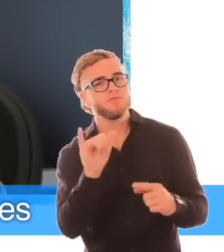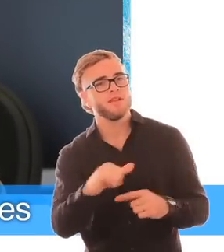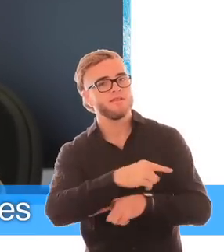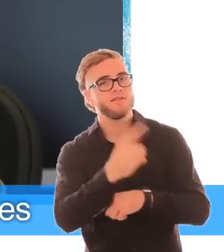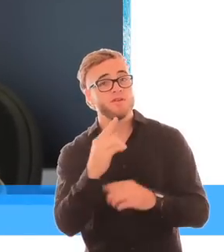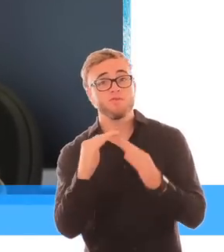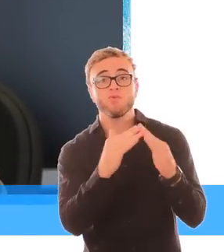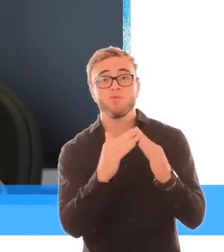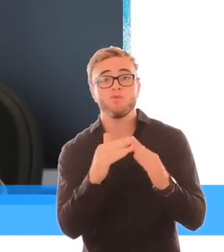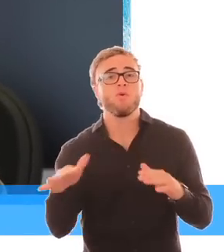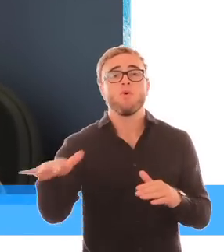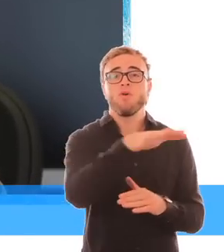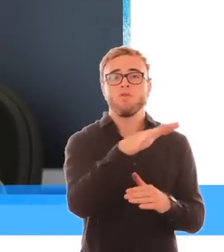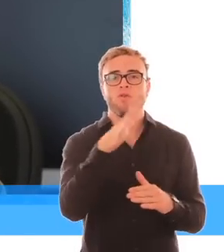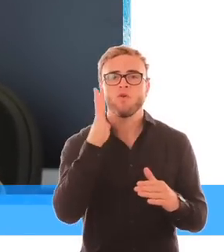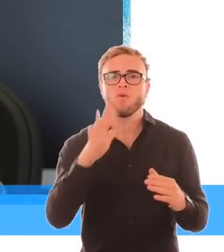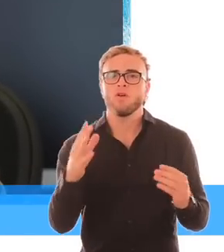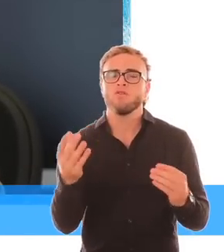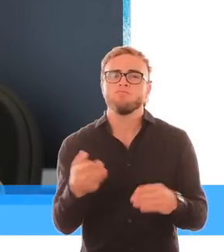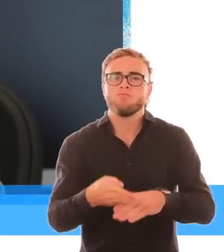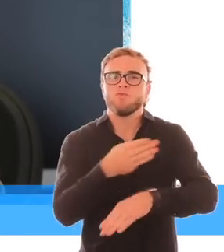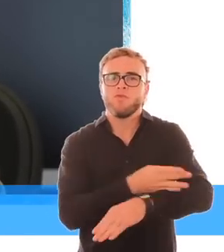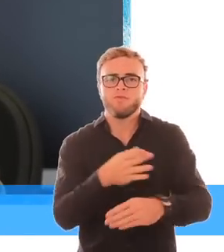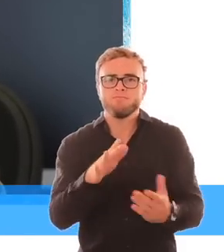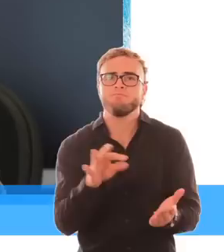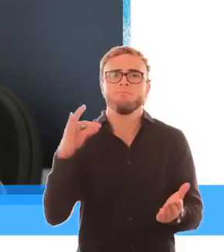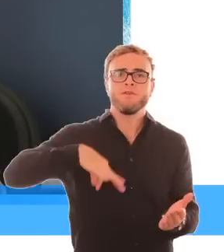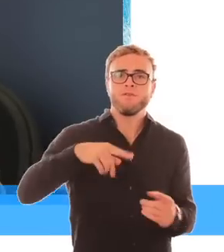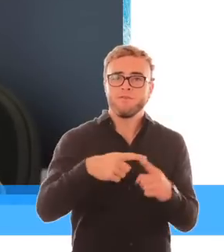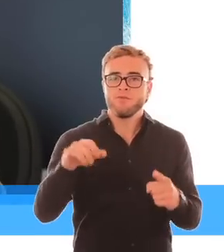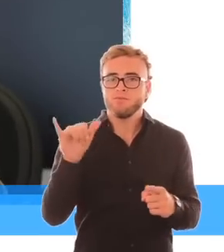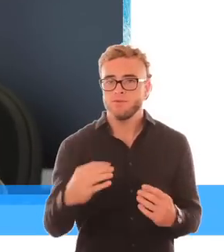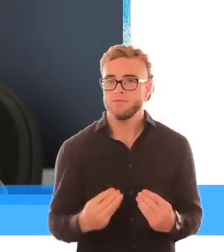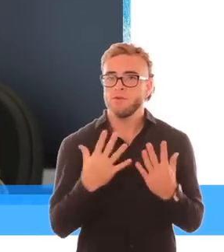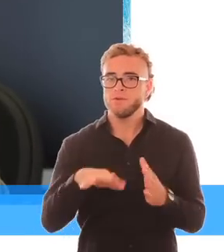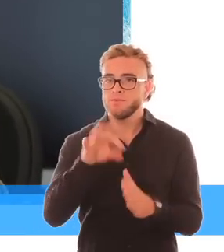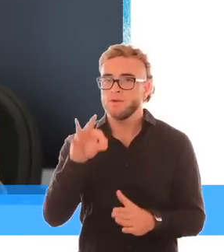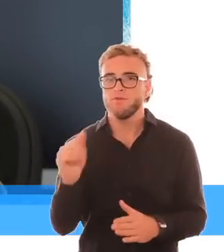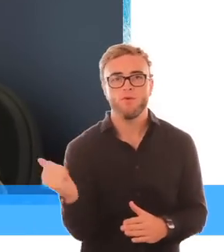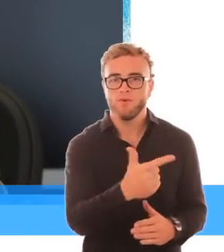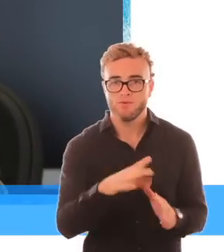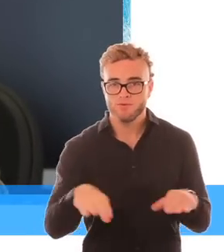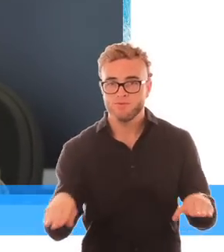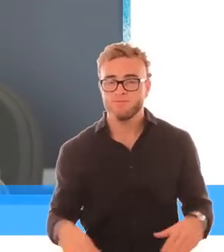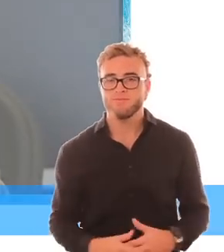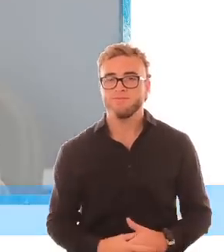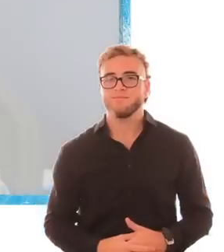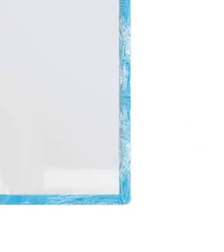communities everywhere are enriched by the talents and contributions and inspiring spirit of all children.